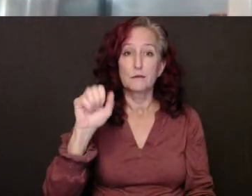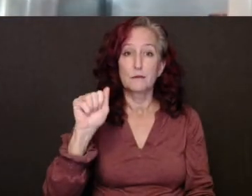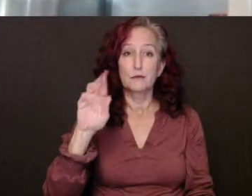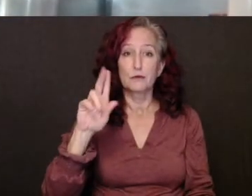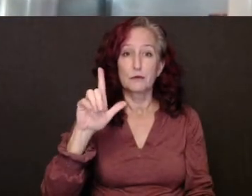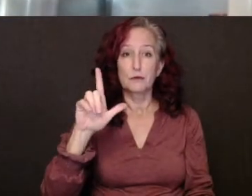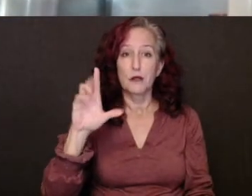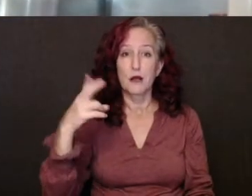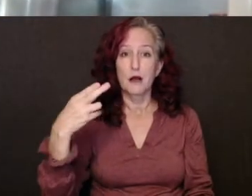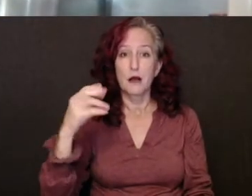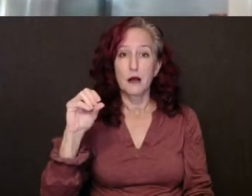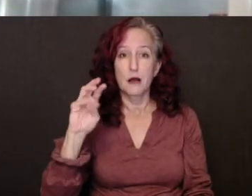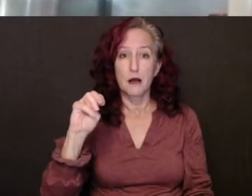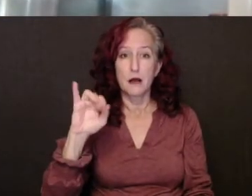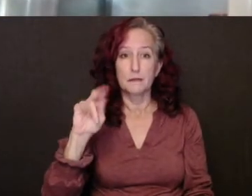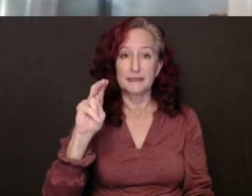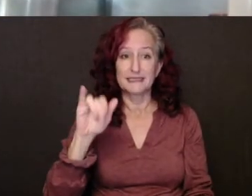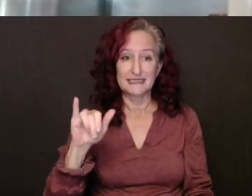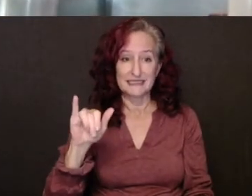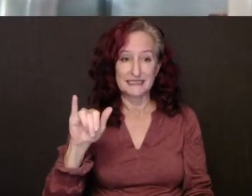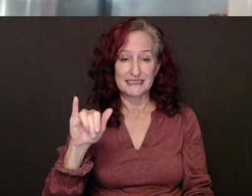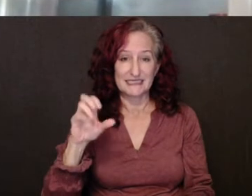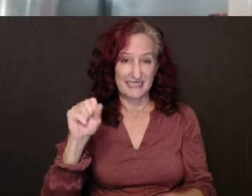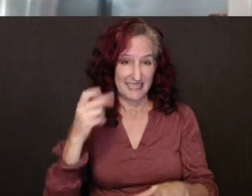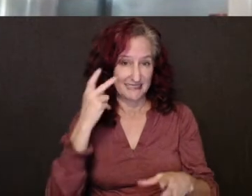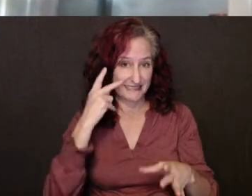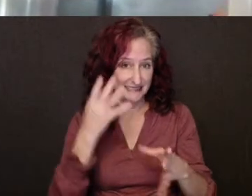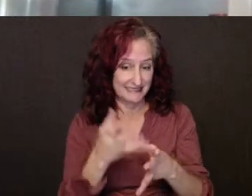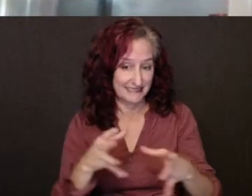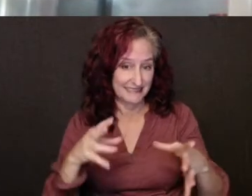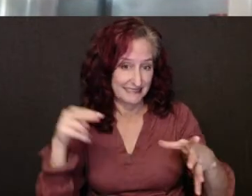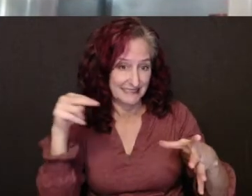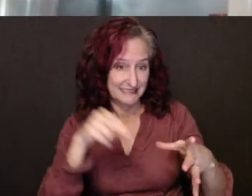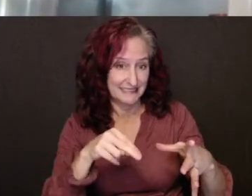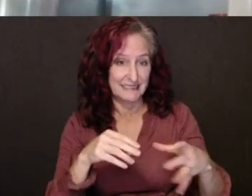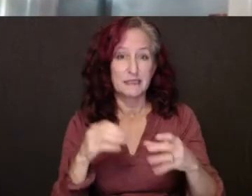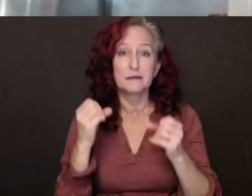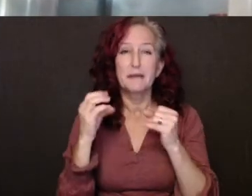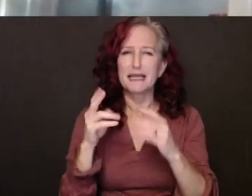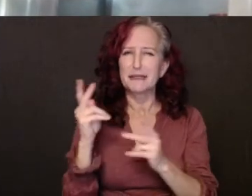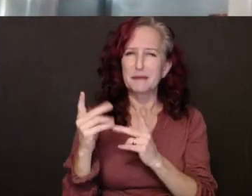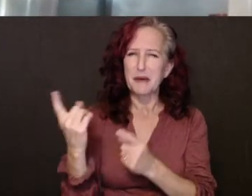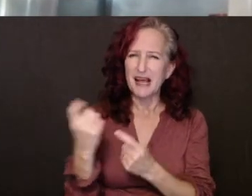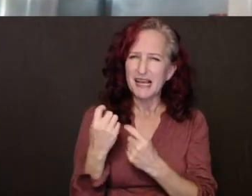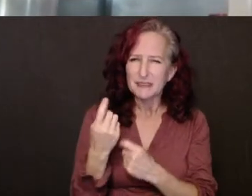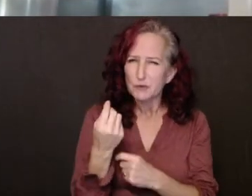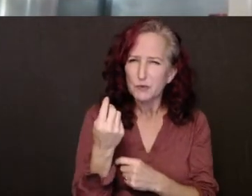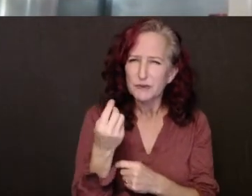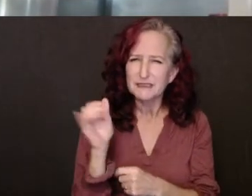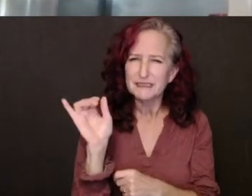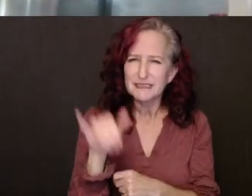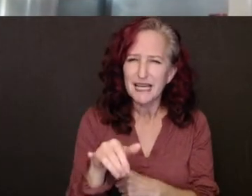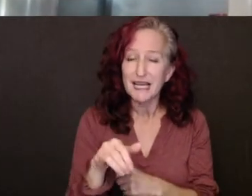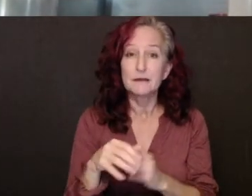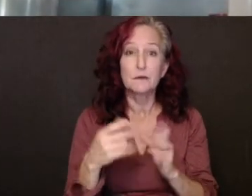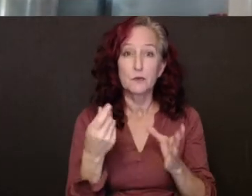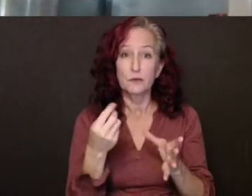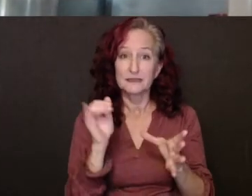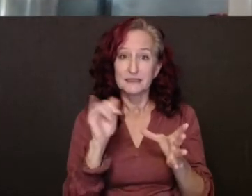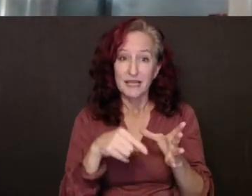have culinary sage. And then the main ingredient what we're going to add right here is actually a pearl